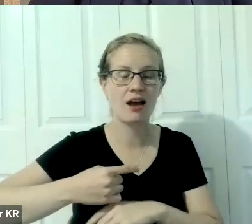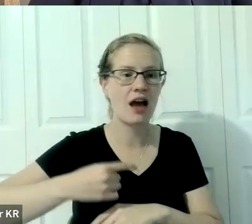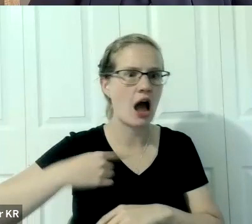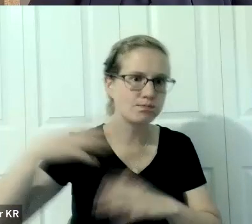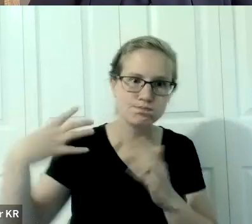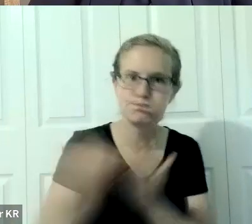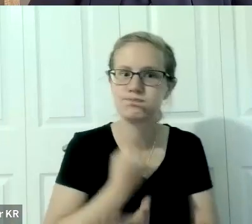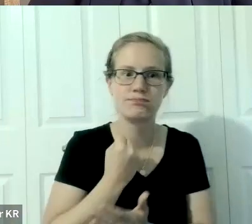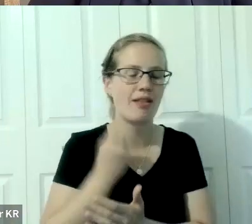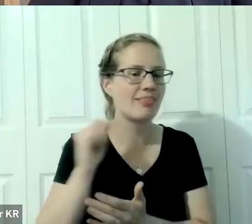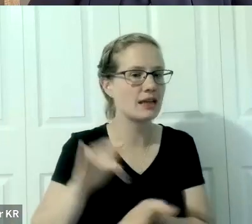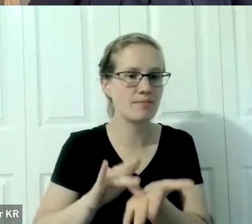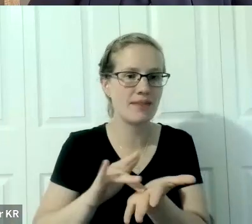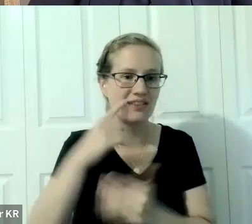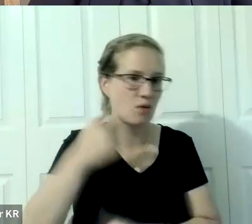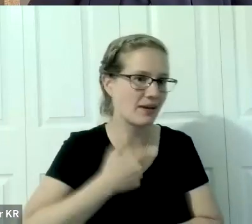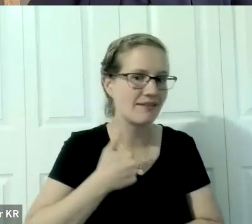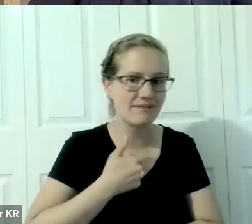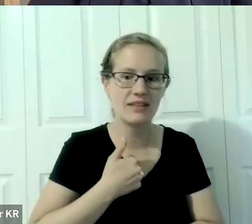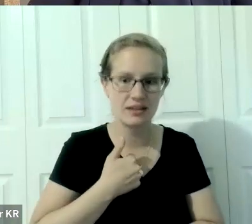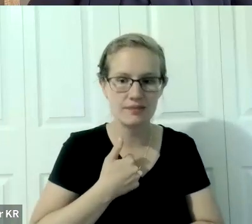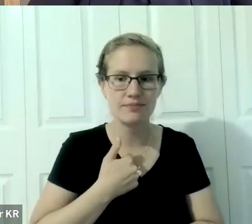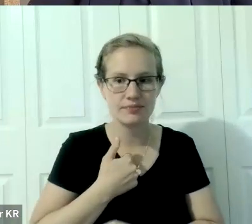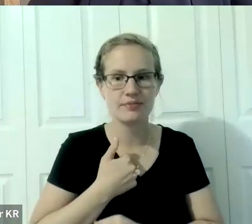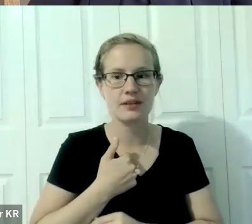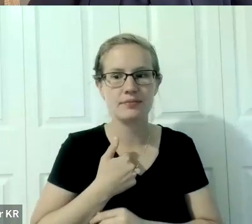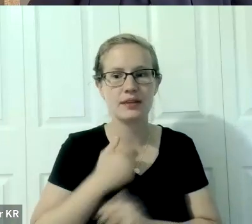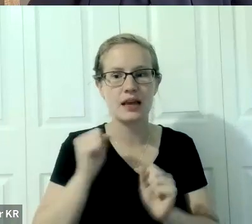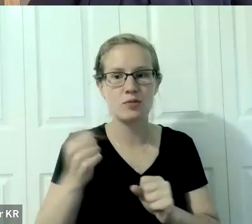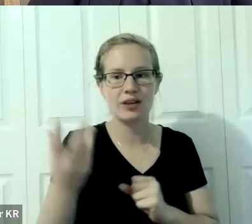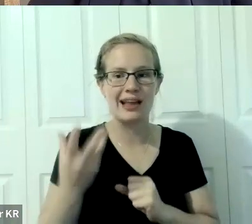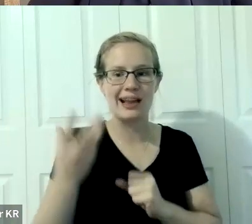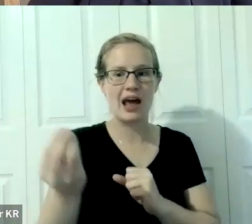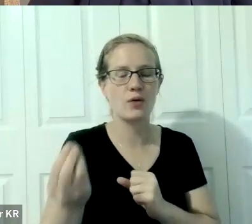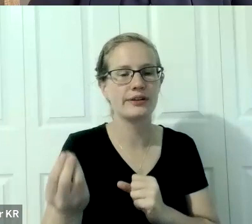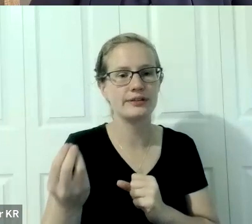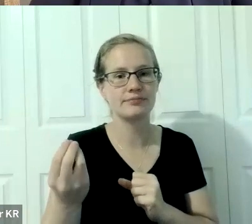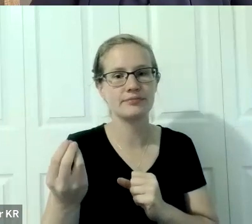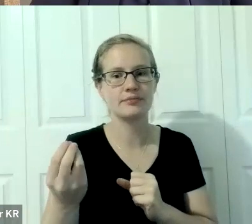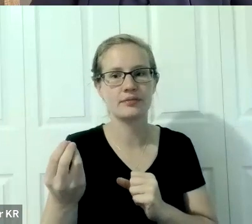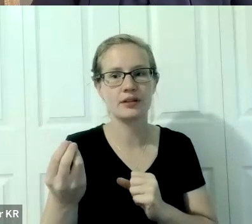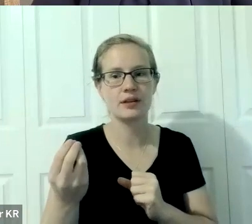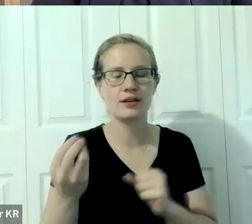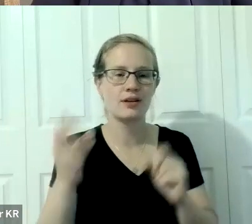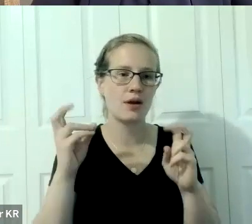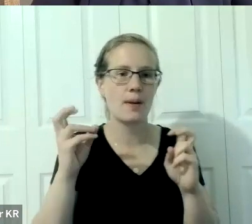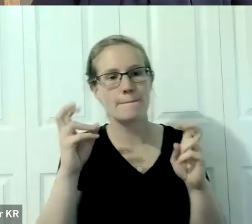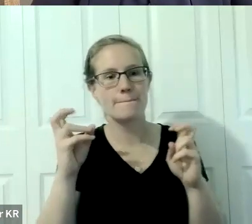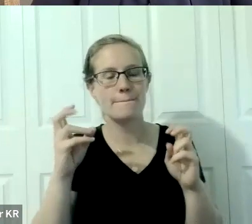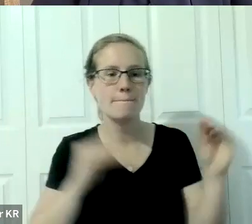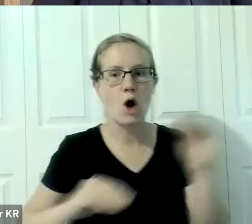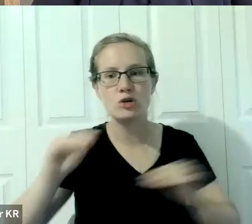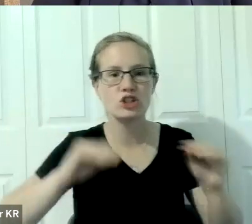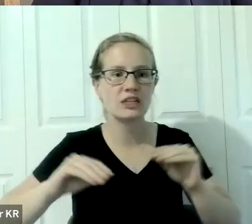use that as medicine for myself and be able to get out and just, you know, motion is lotion, not